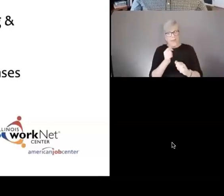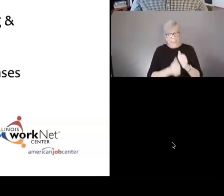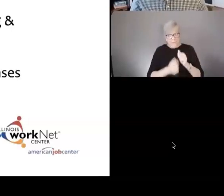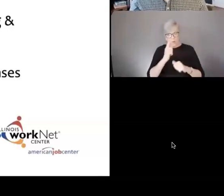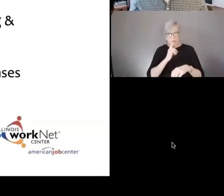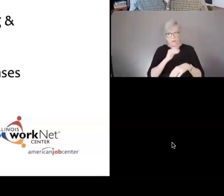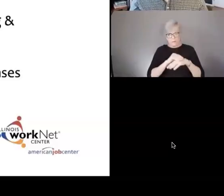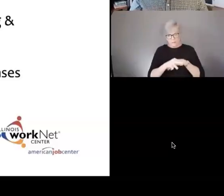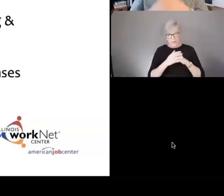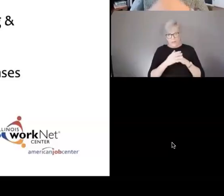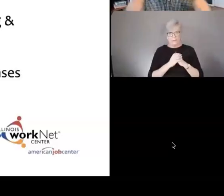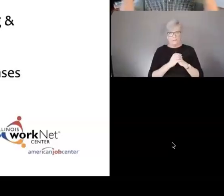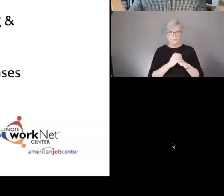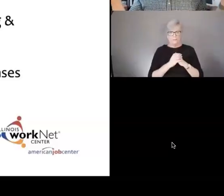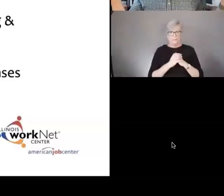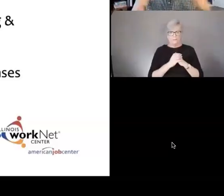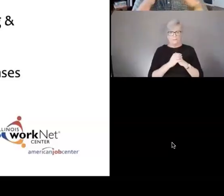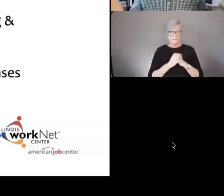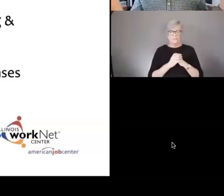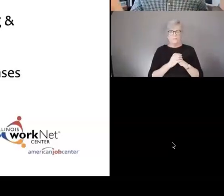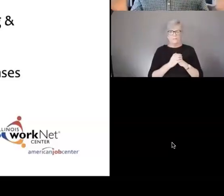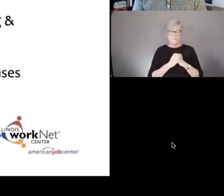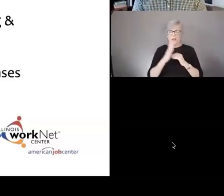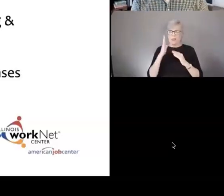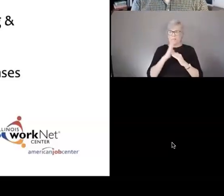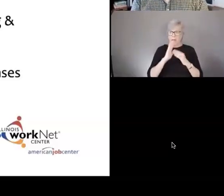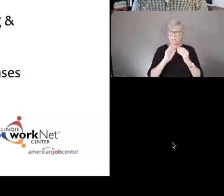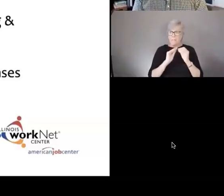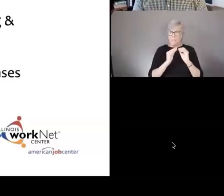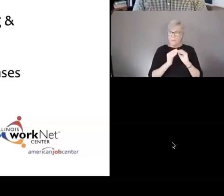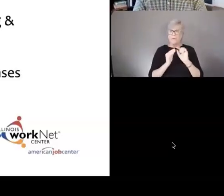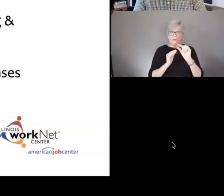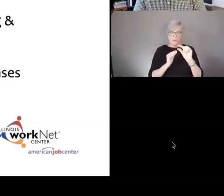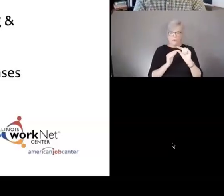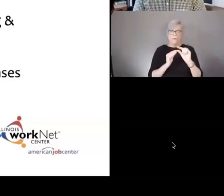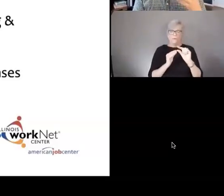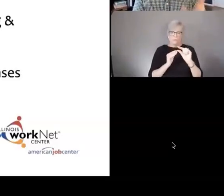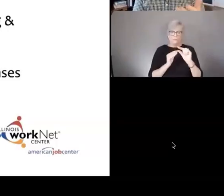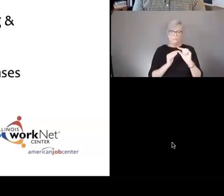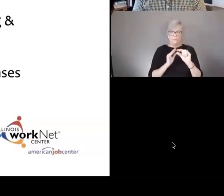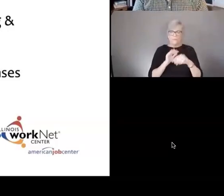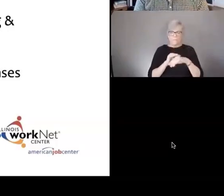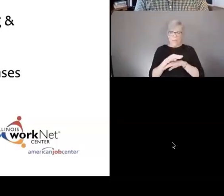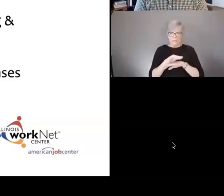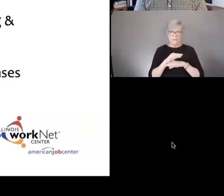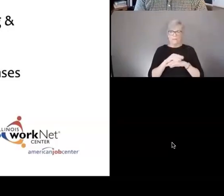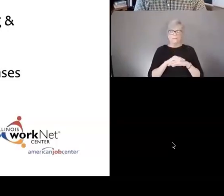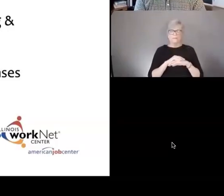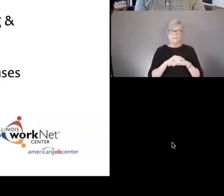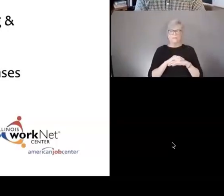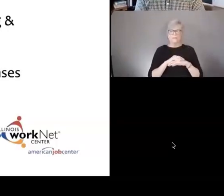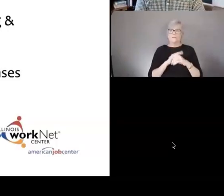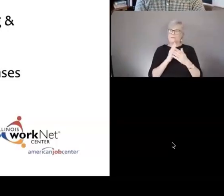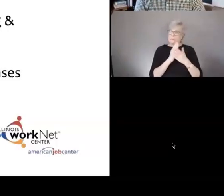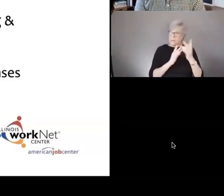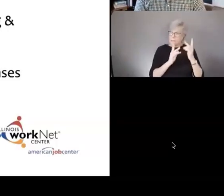I see the greatest number in just impacted, kind of generally impacted in the middle. There's definitely some folks who have been